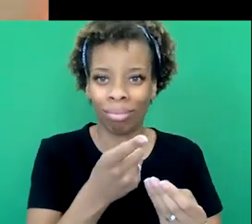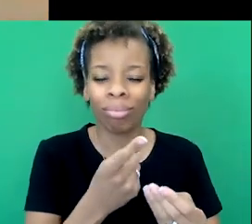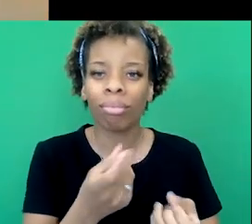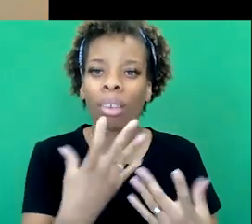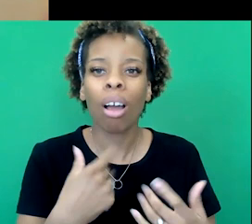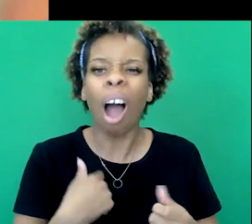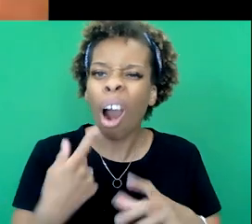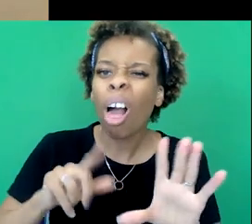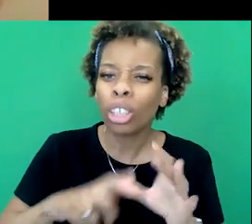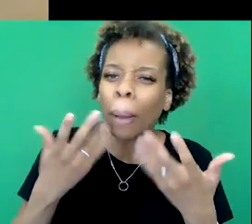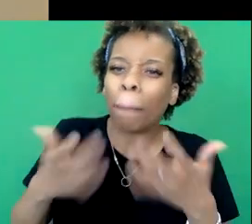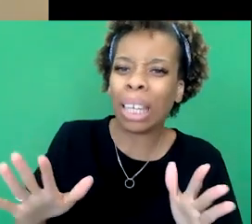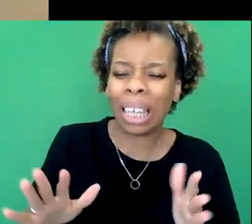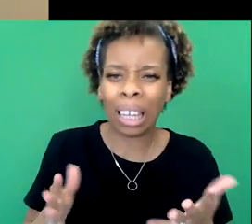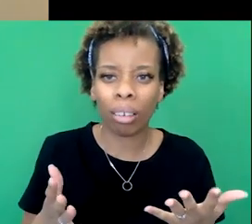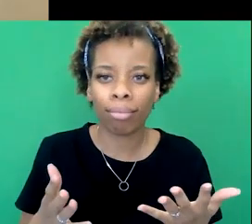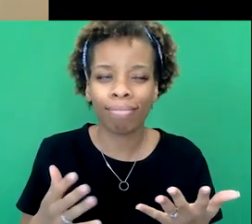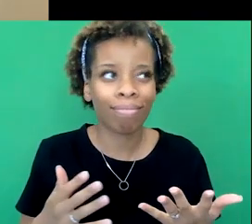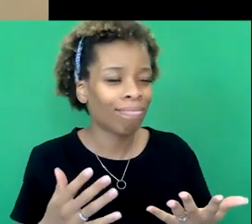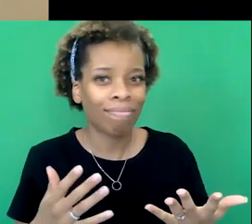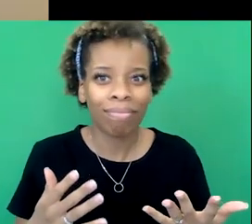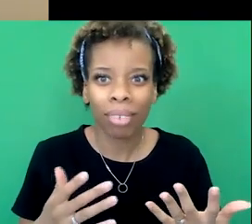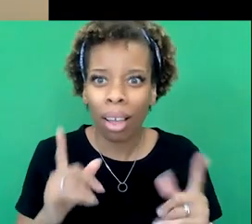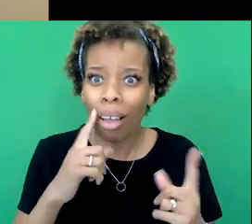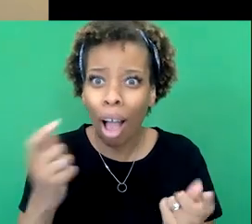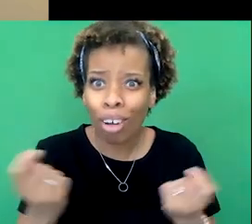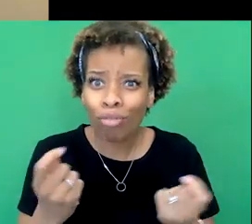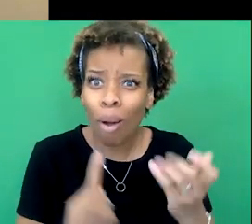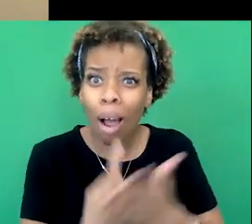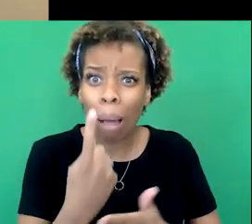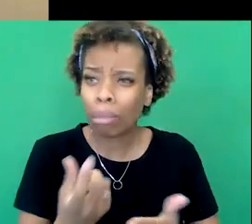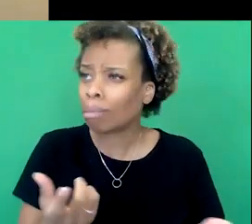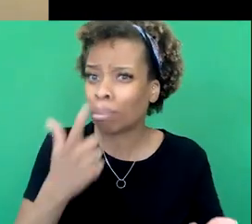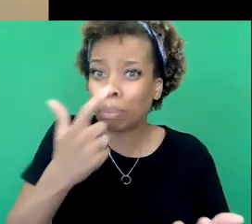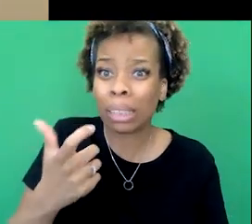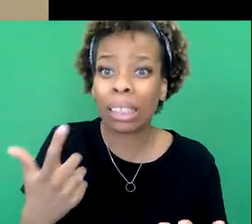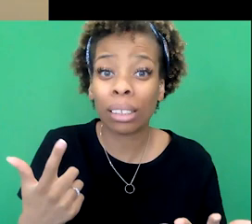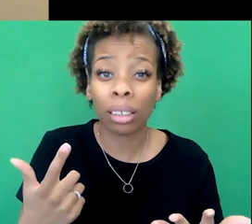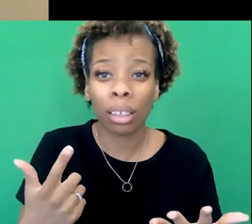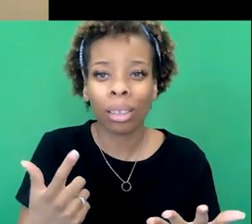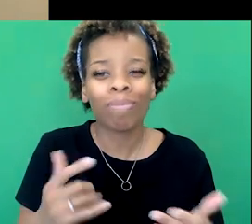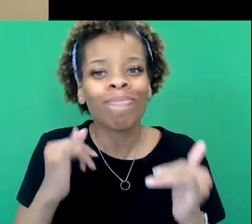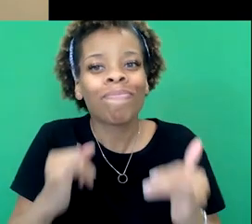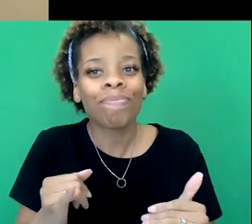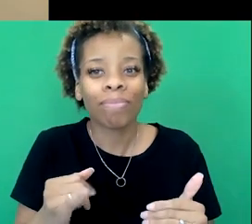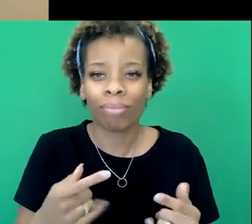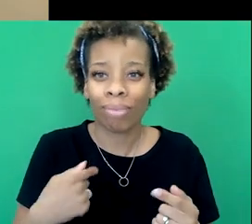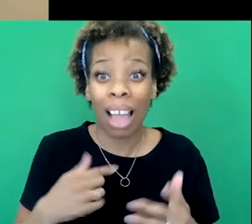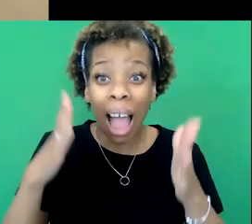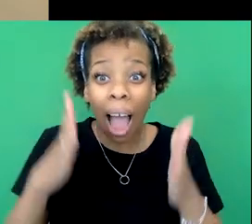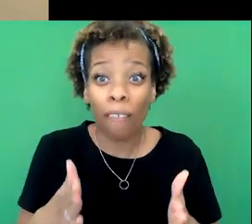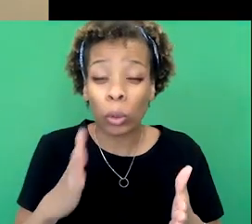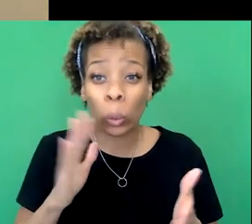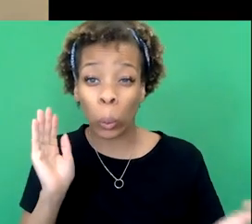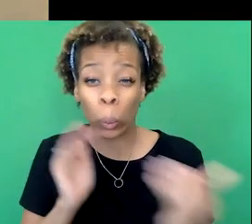make money the year before. Now, you can't control those things. So those challenges, those physical challenges of catching the sort